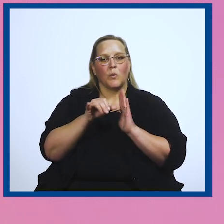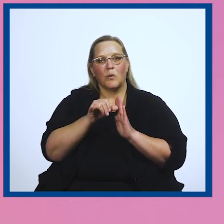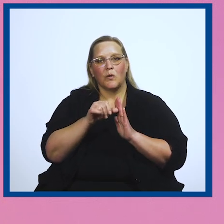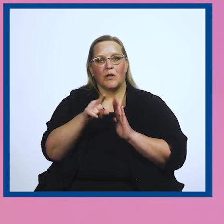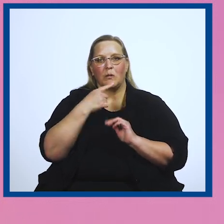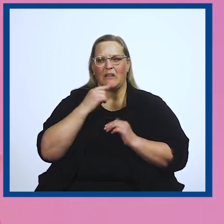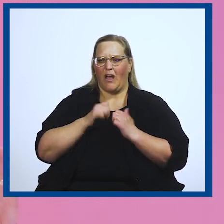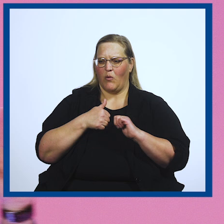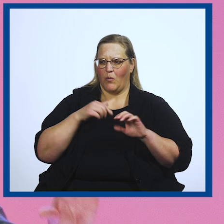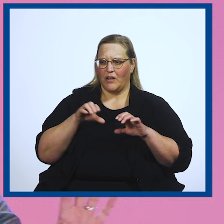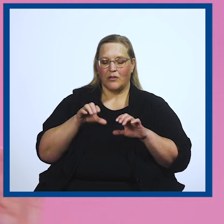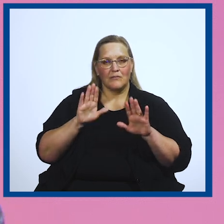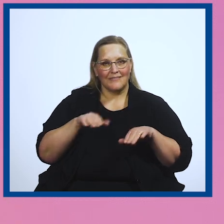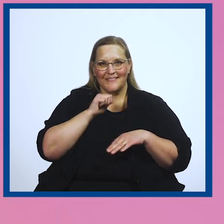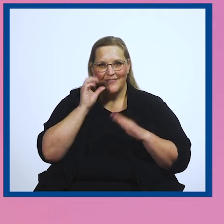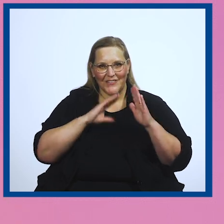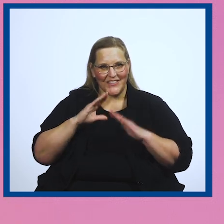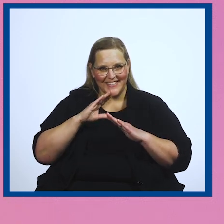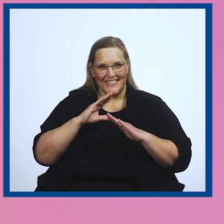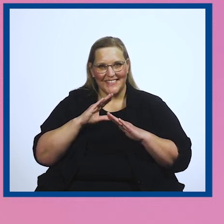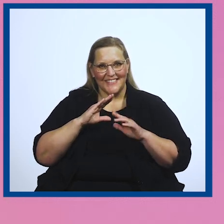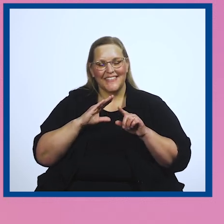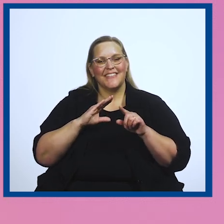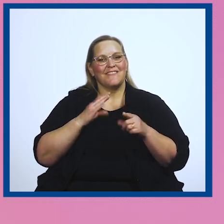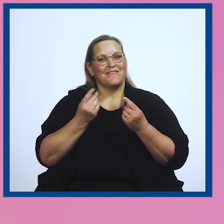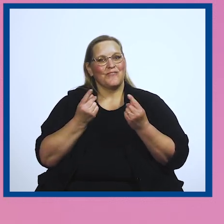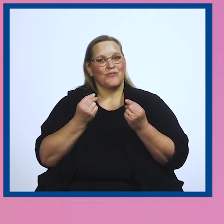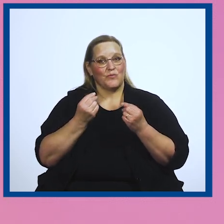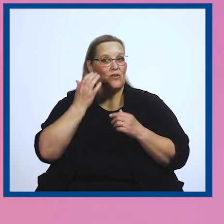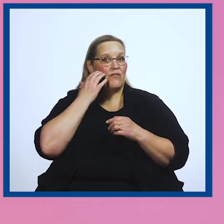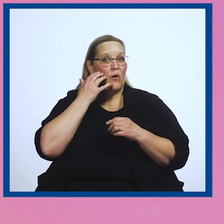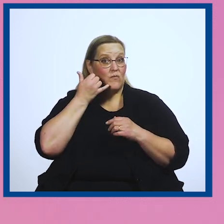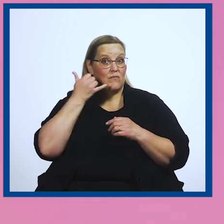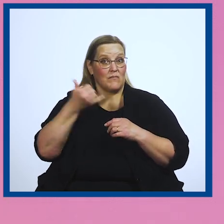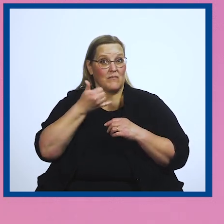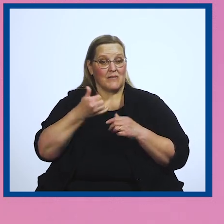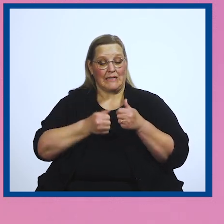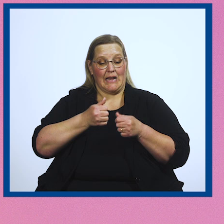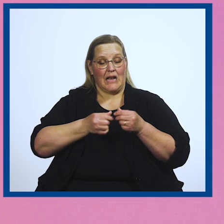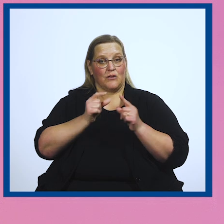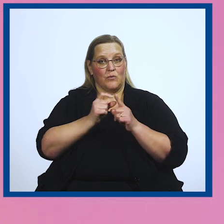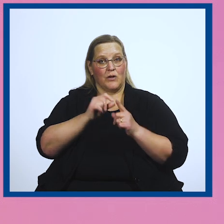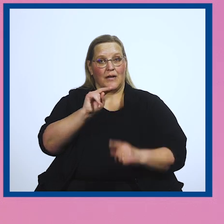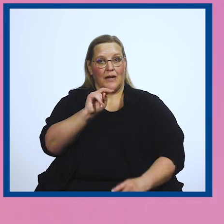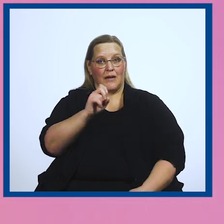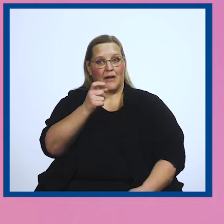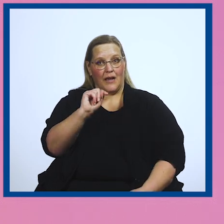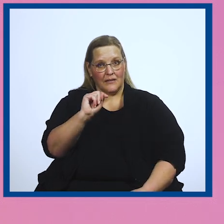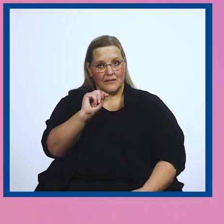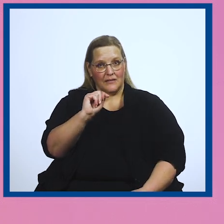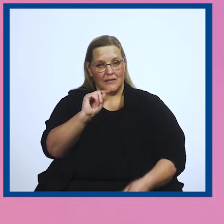saying, Kurt, how do I do it? Don't worry, we got you covered too. All you have to do is take out your phone and text the word NEXT